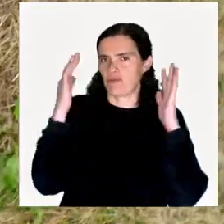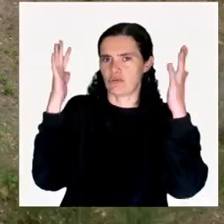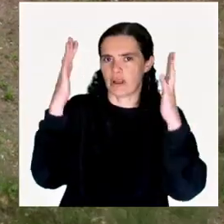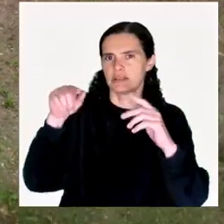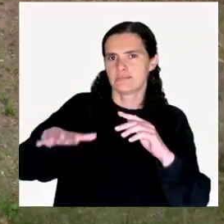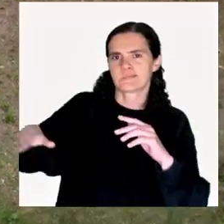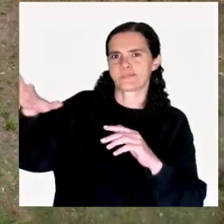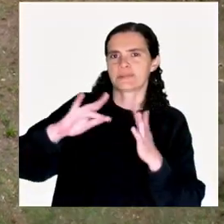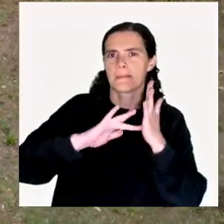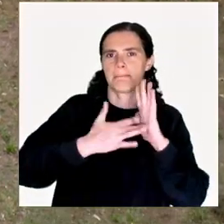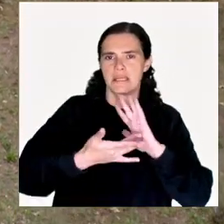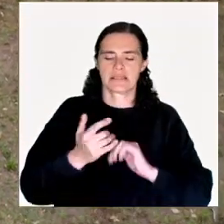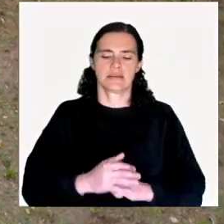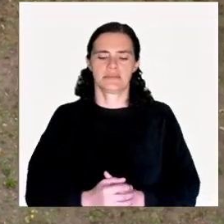forest